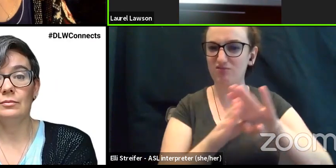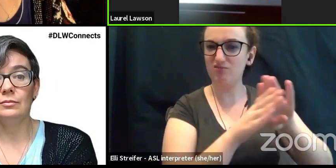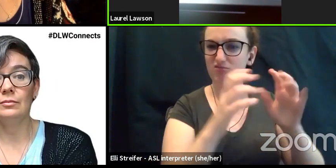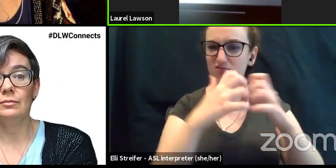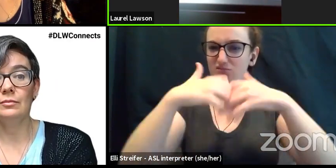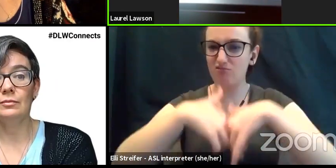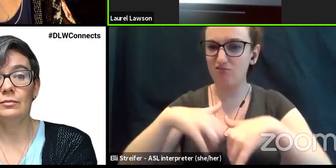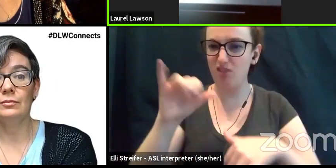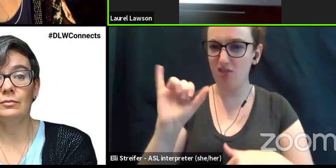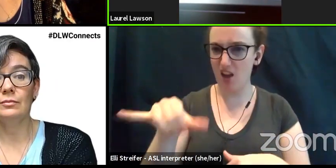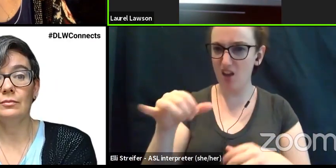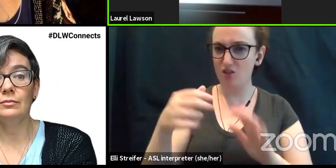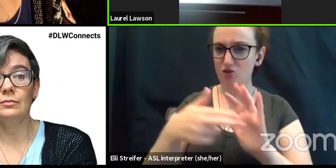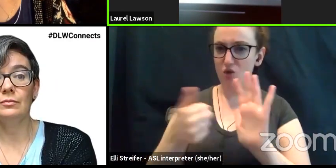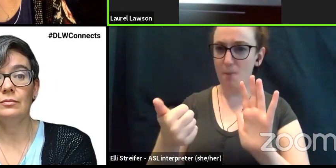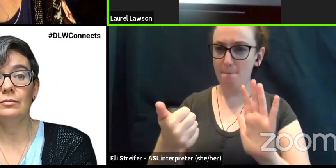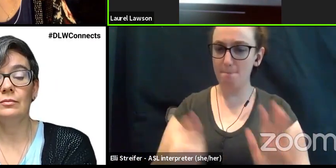So,